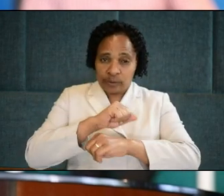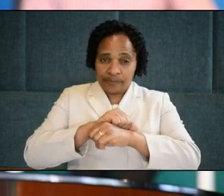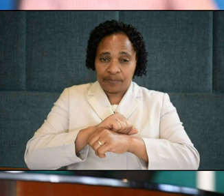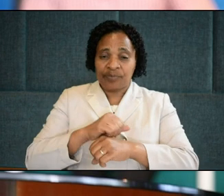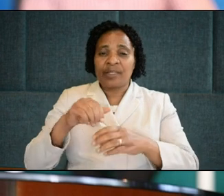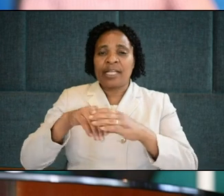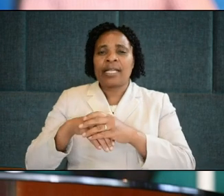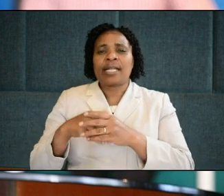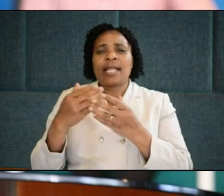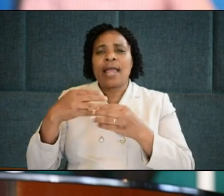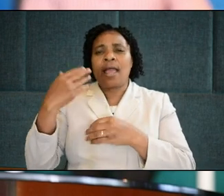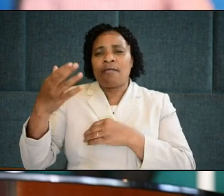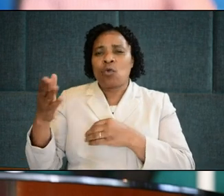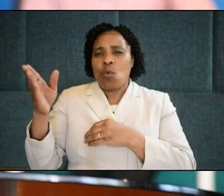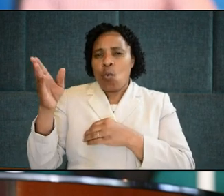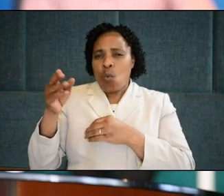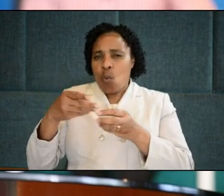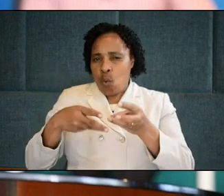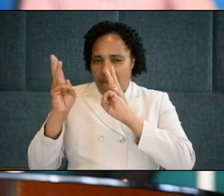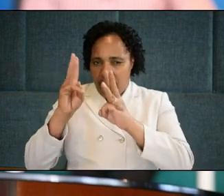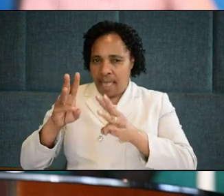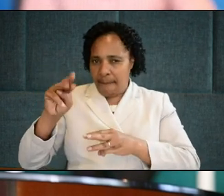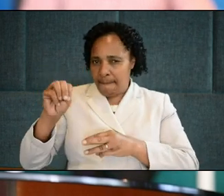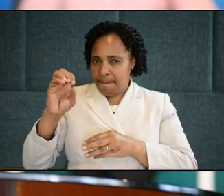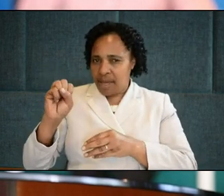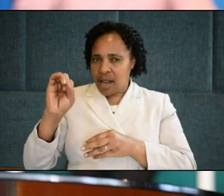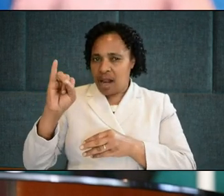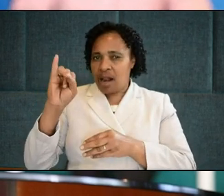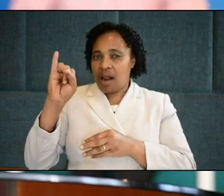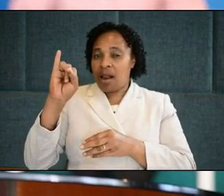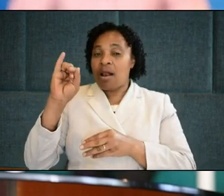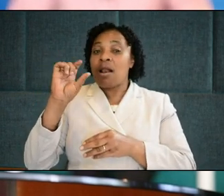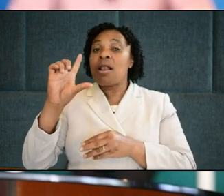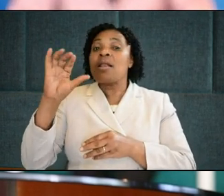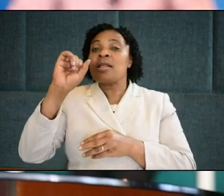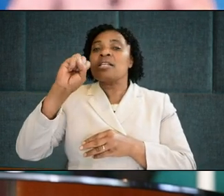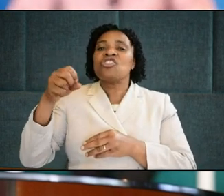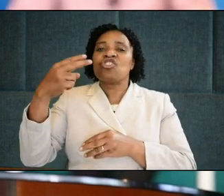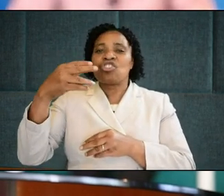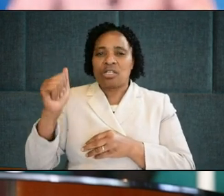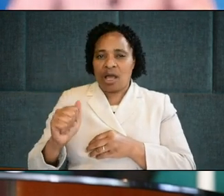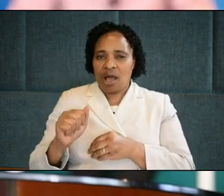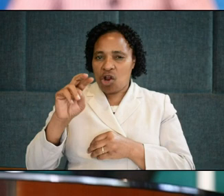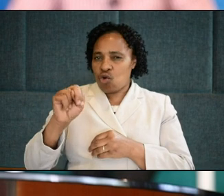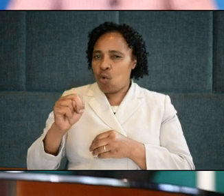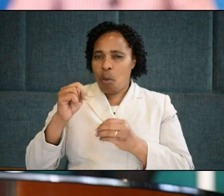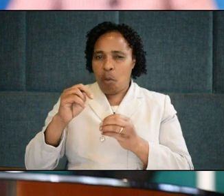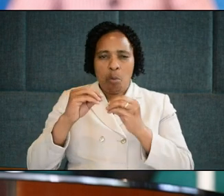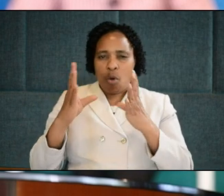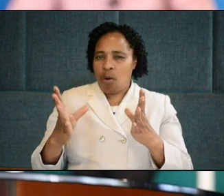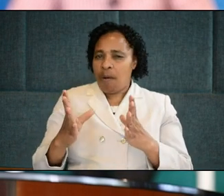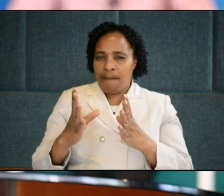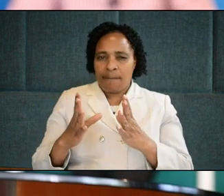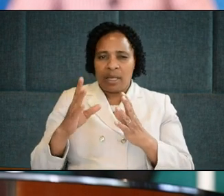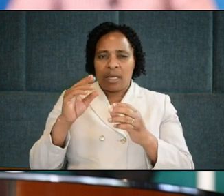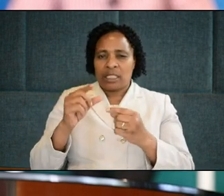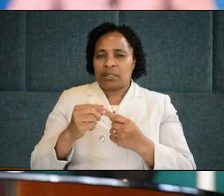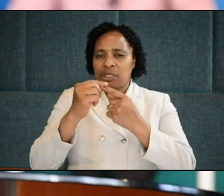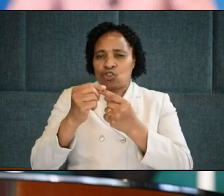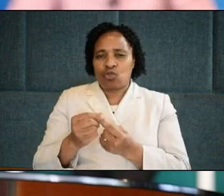In every way, Melissa is normal. But according to her teacher, she says she is not normal. She's